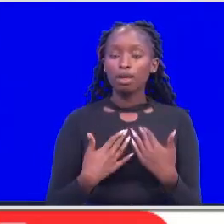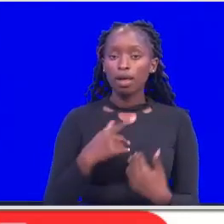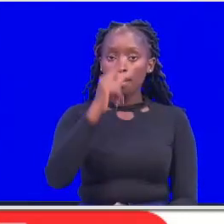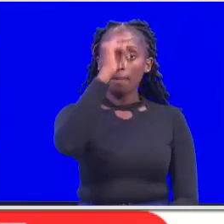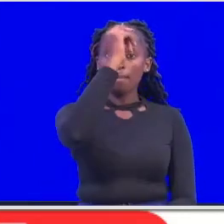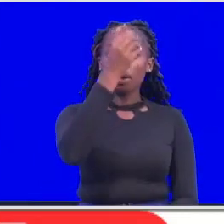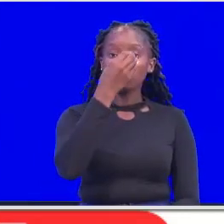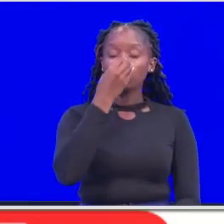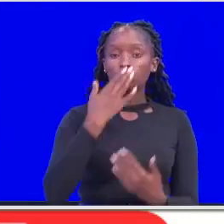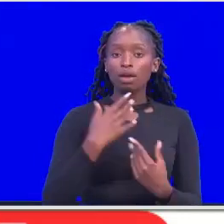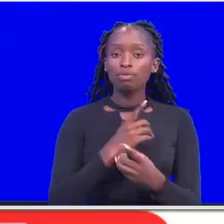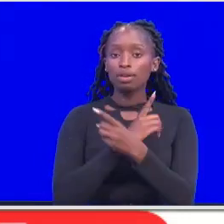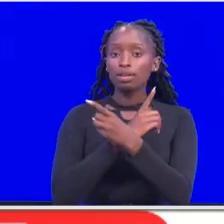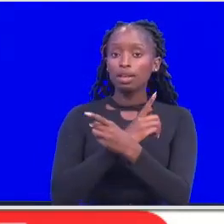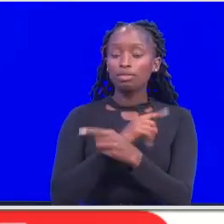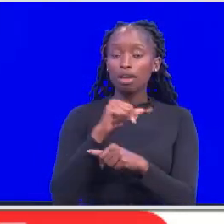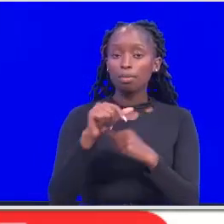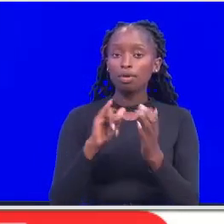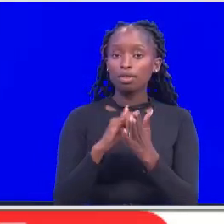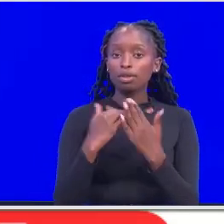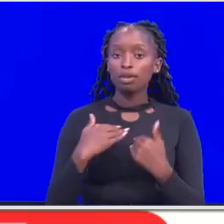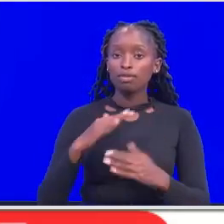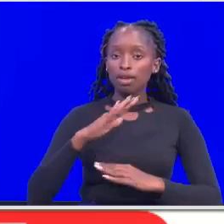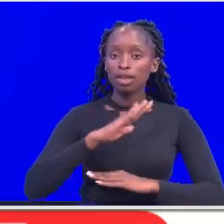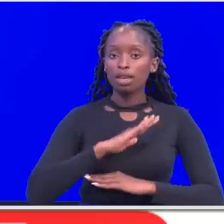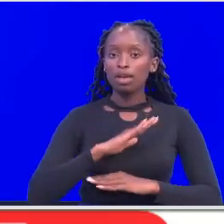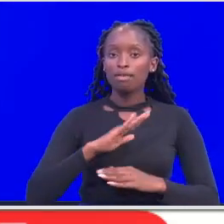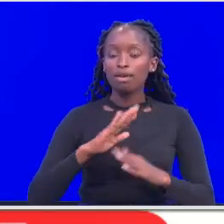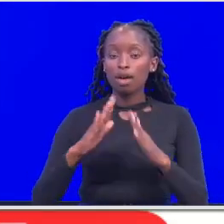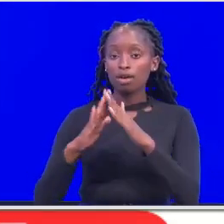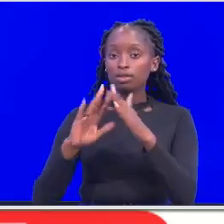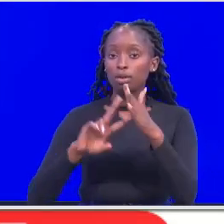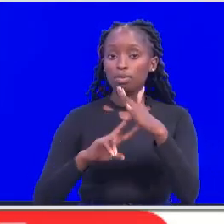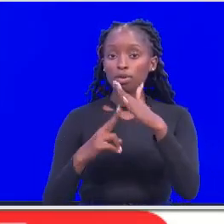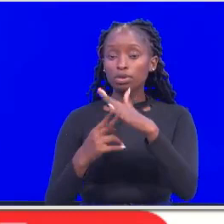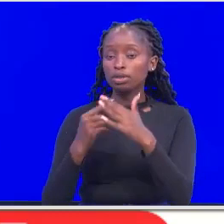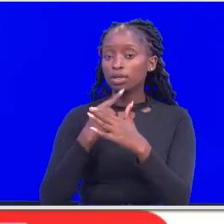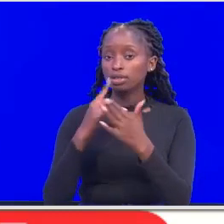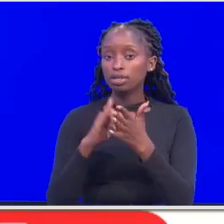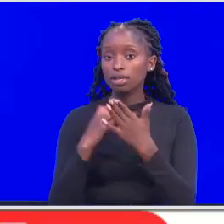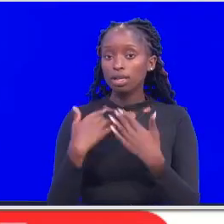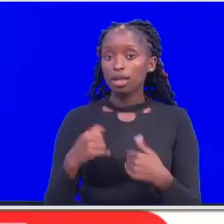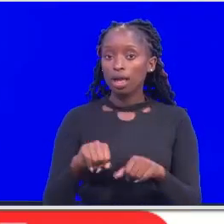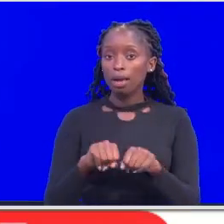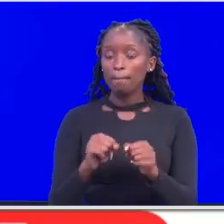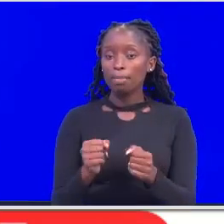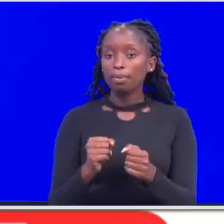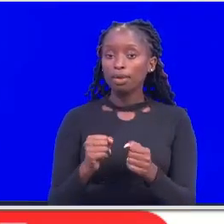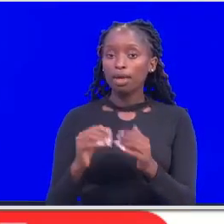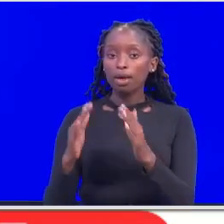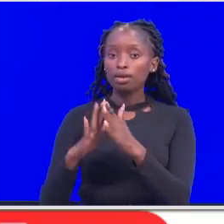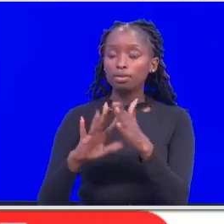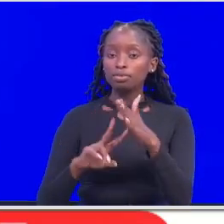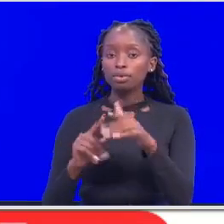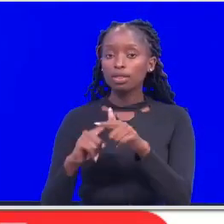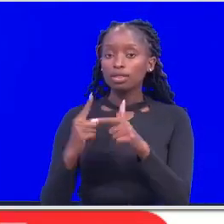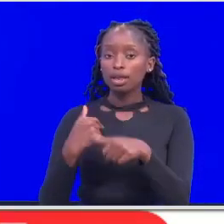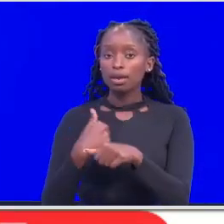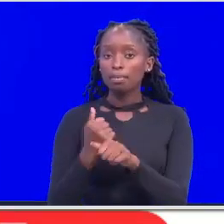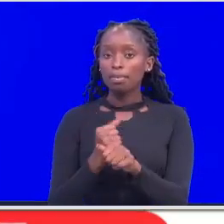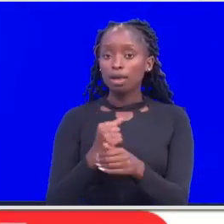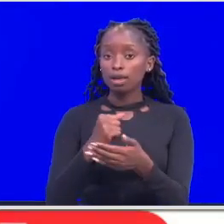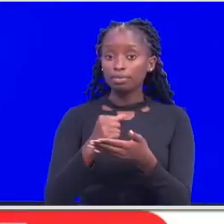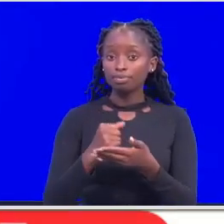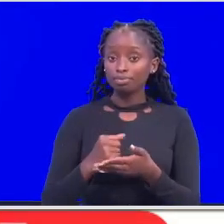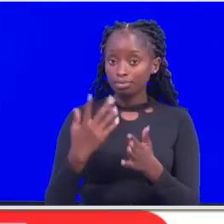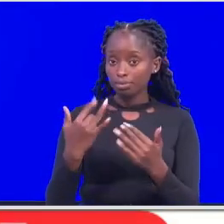defended the contentious affordable housing project, saying it will bridge the country's housing deficit and create employment.